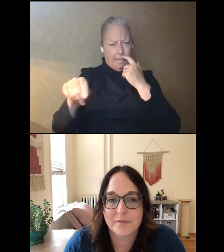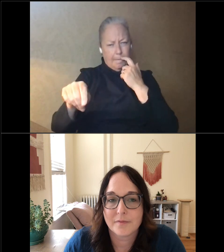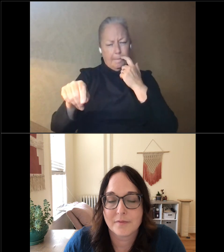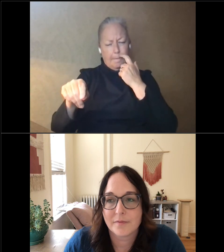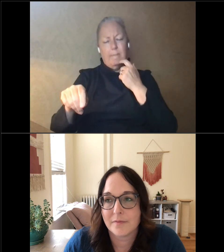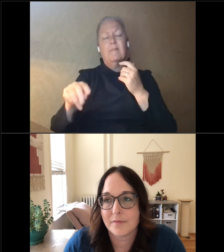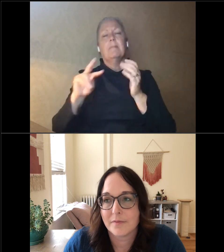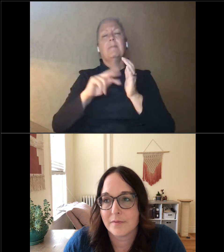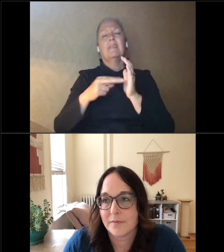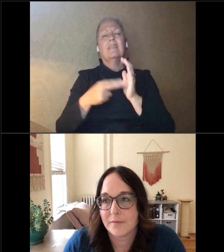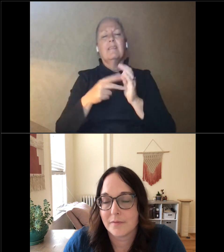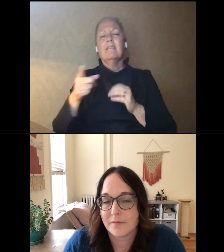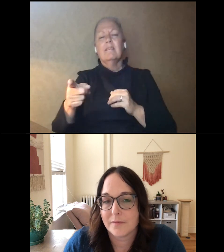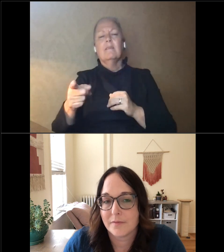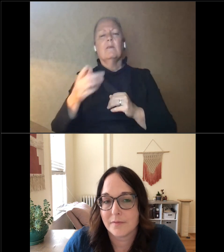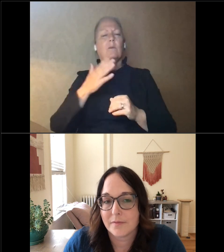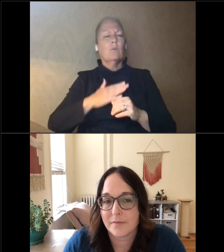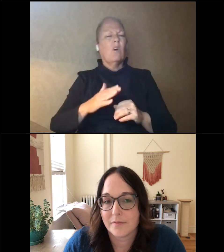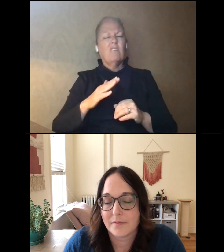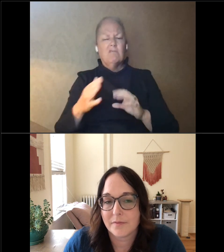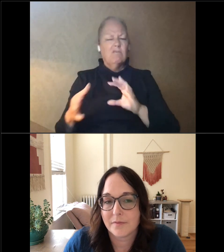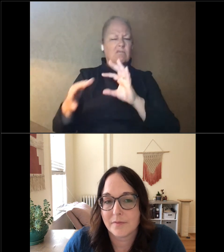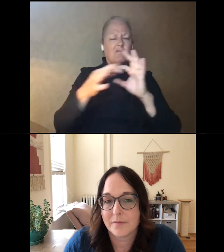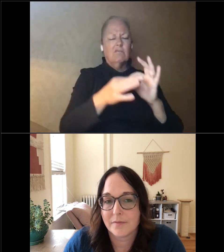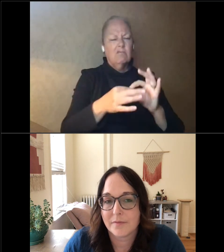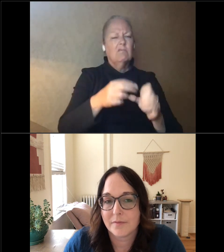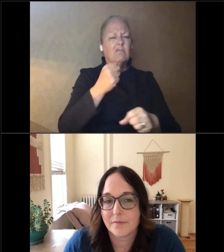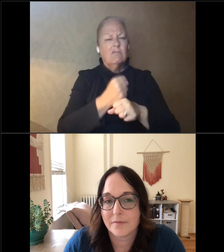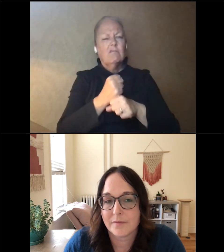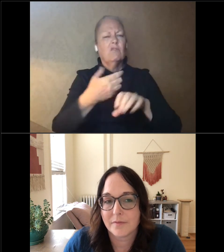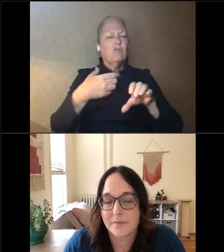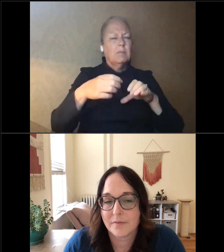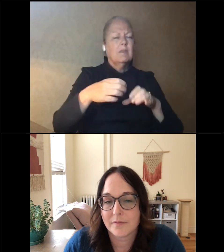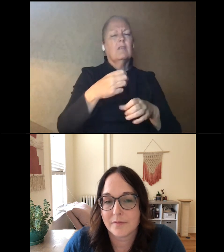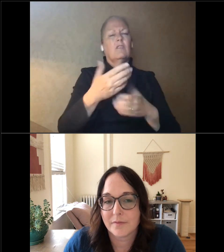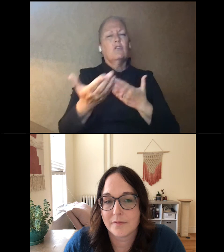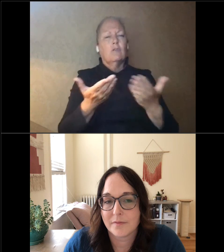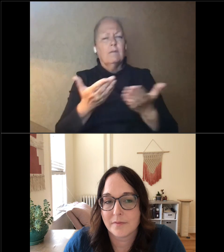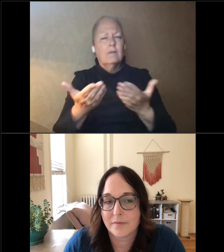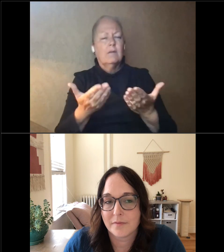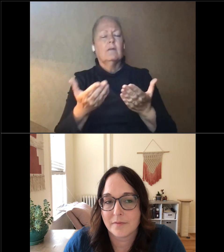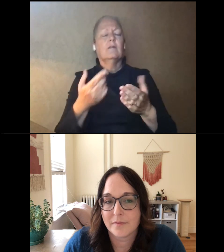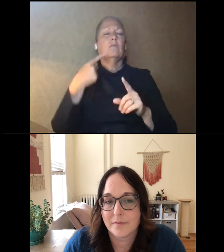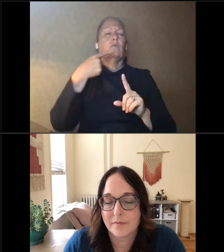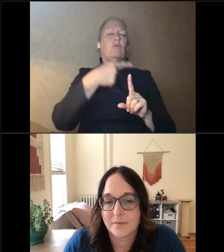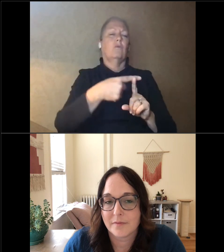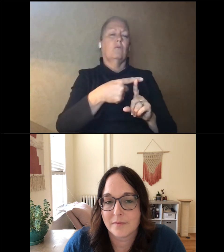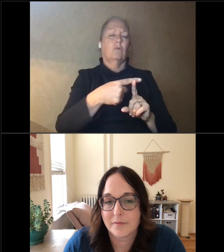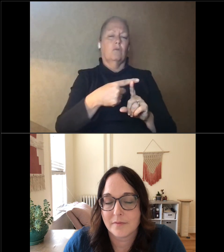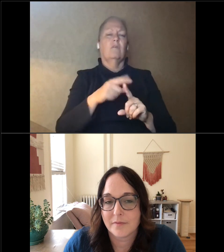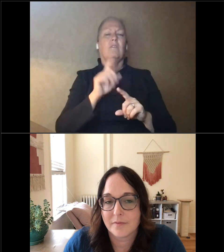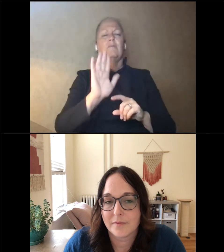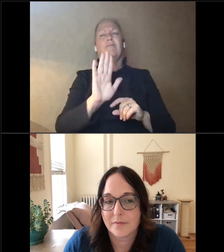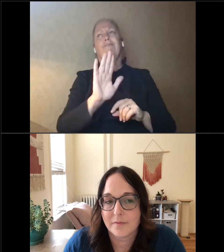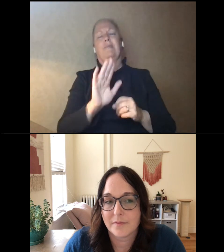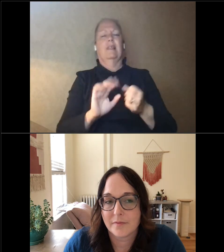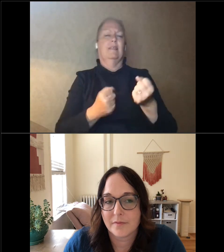monitoring of gender-related rehabilitation services, and also when we talk about access to assistive technology.